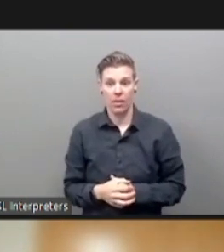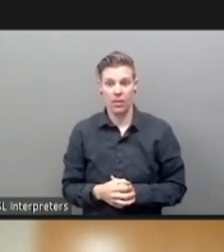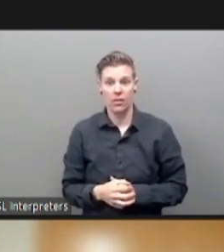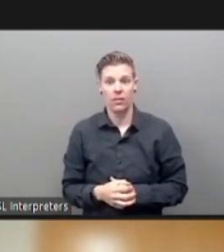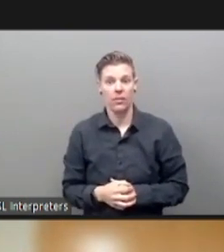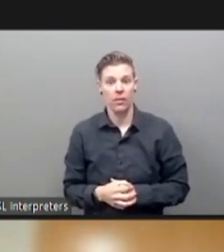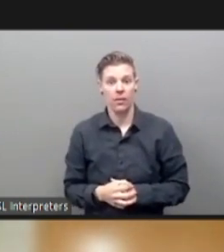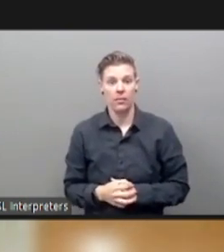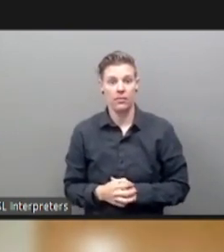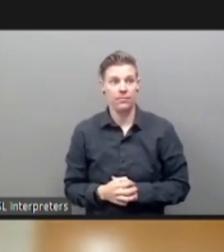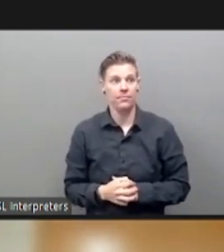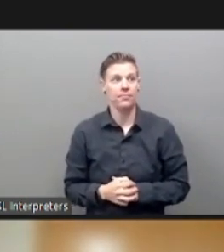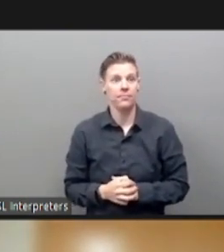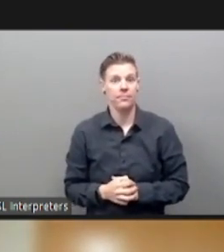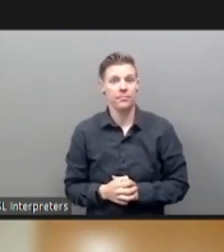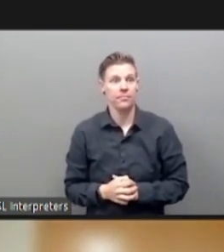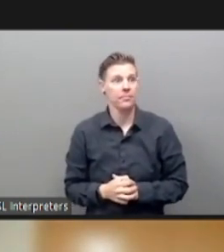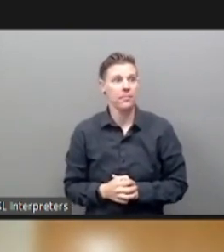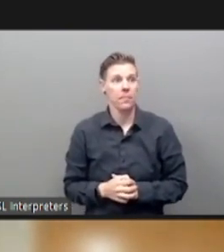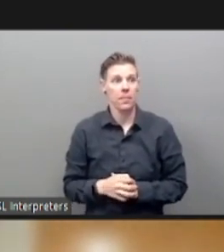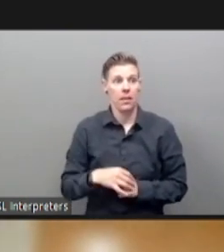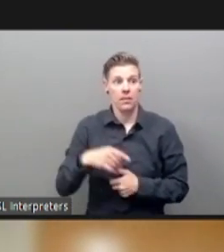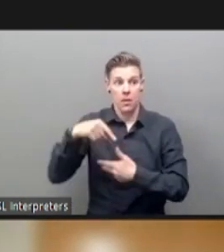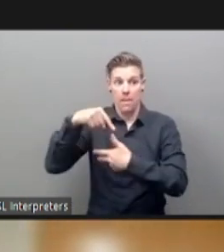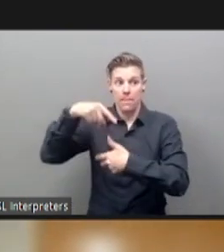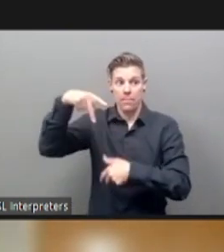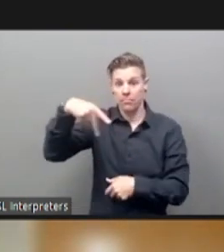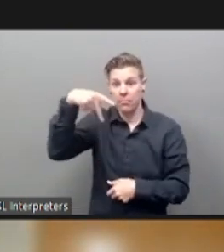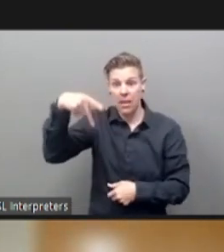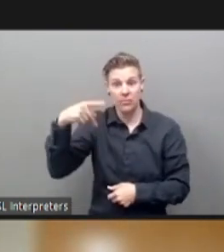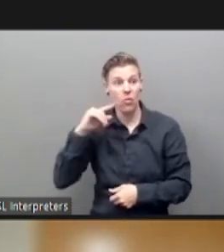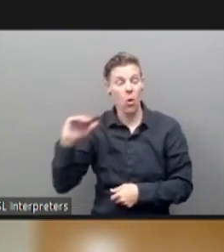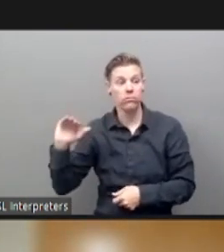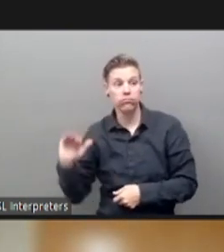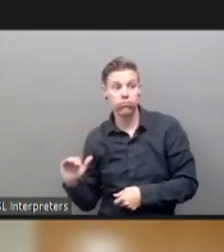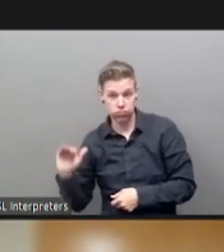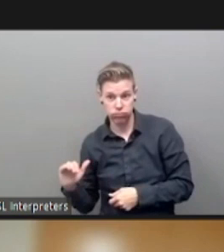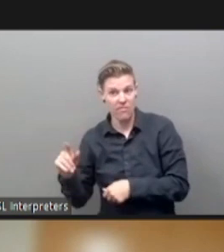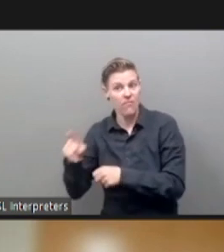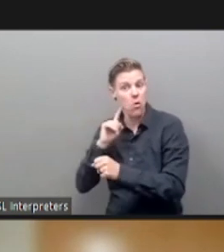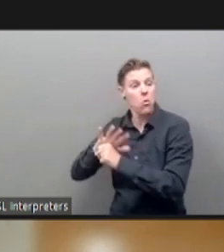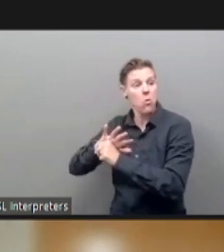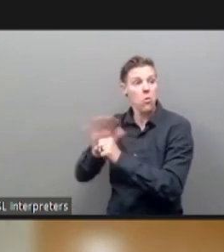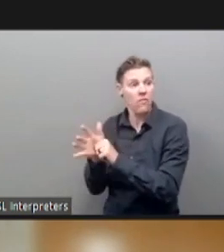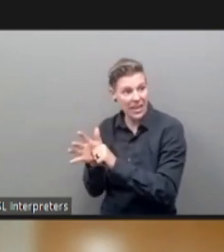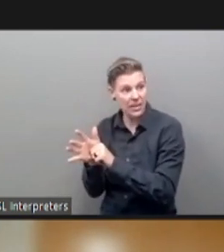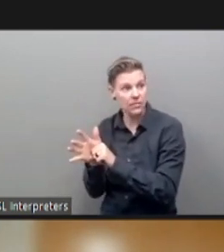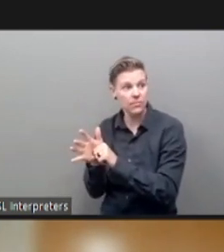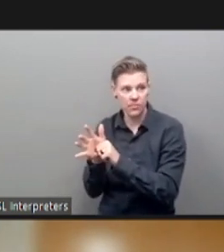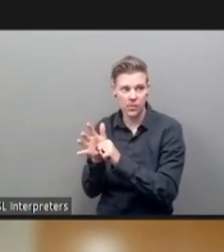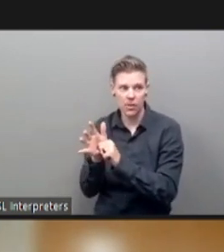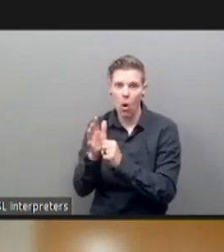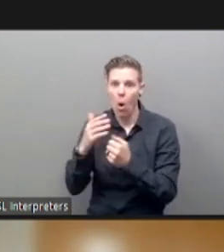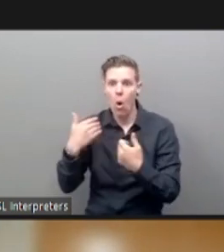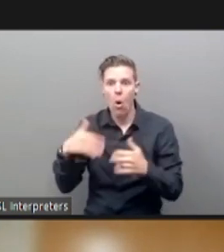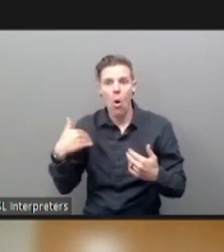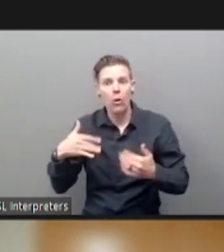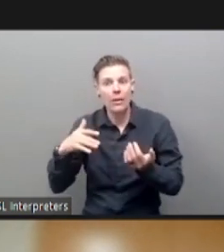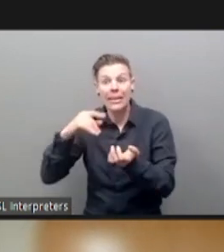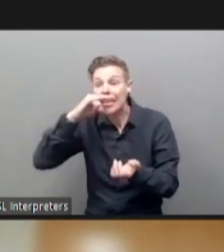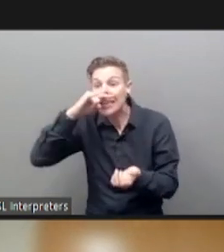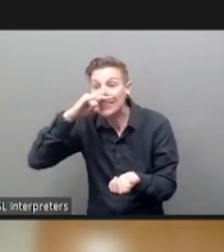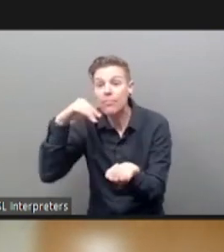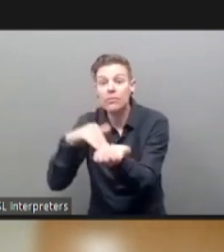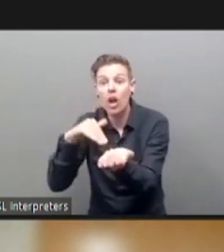The Pfizer Pediatric COVID vaccine is super exciting for pediatricians because they will be delivered in